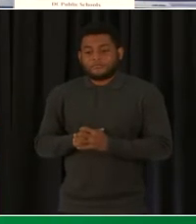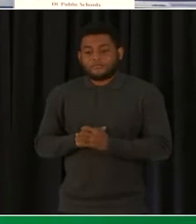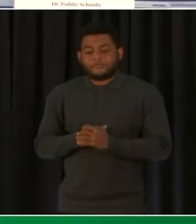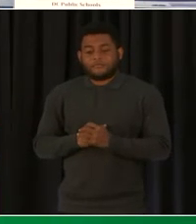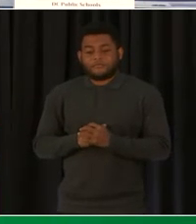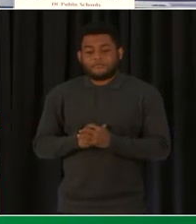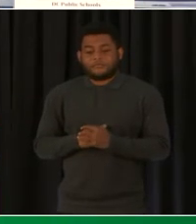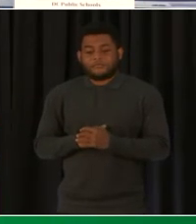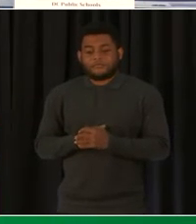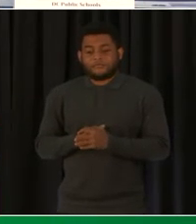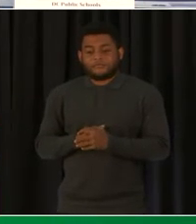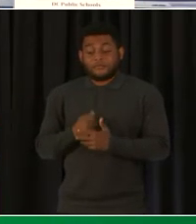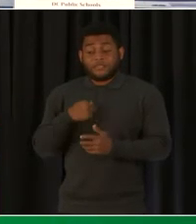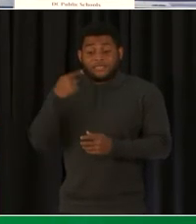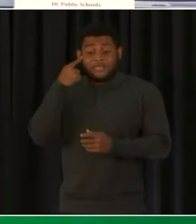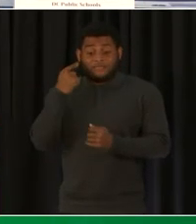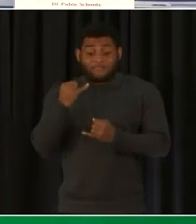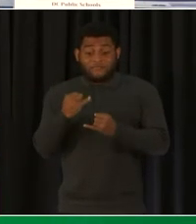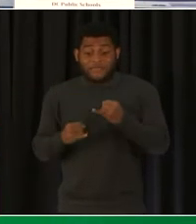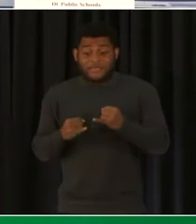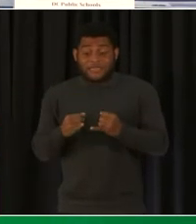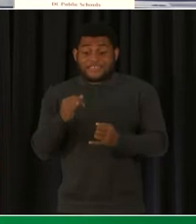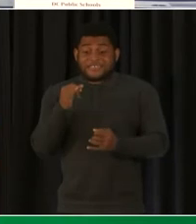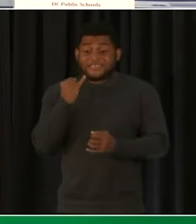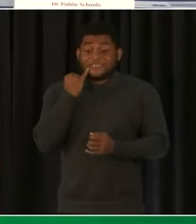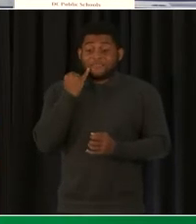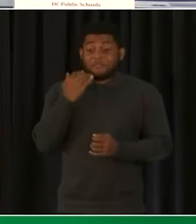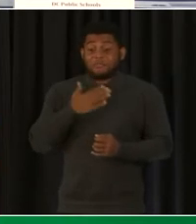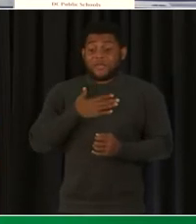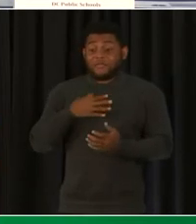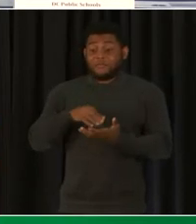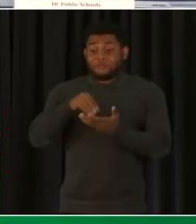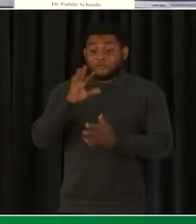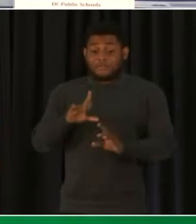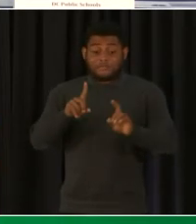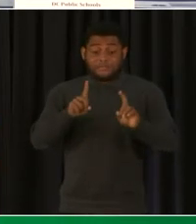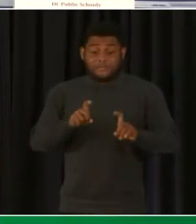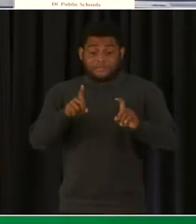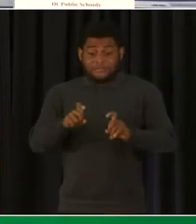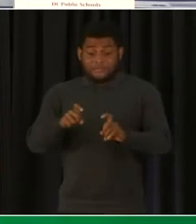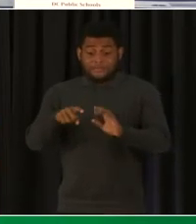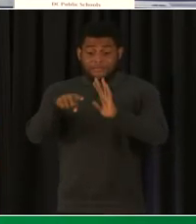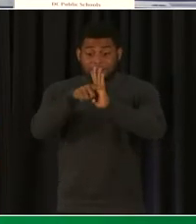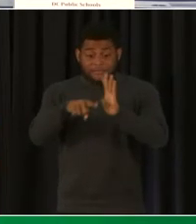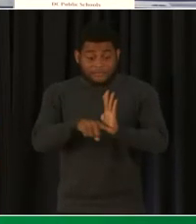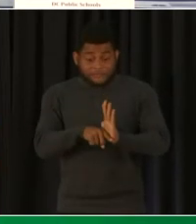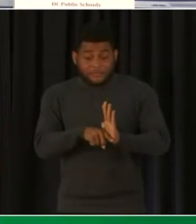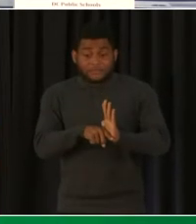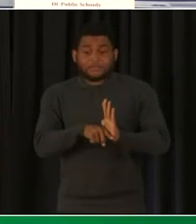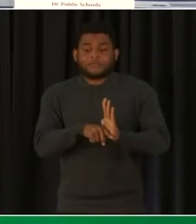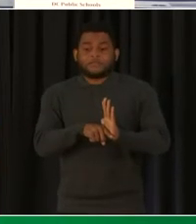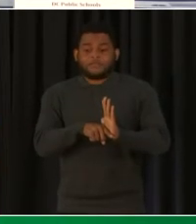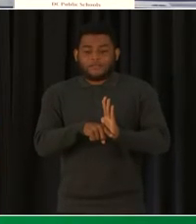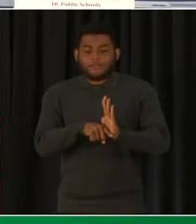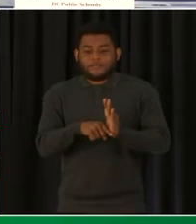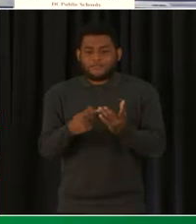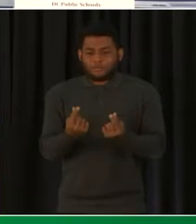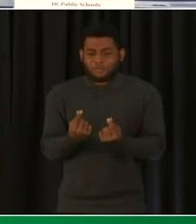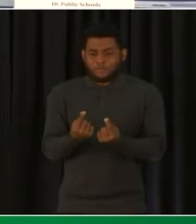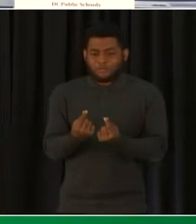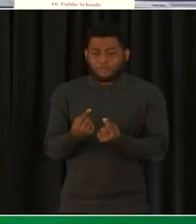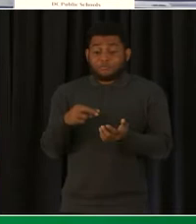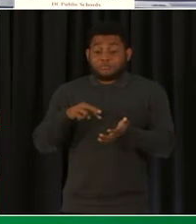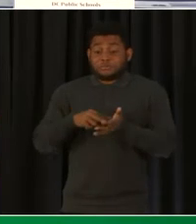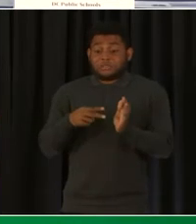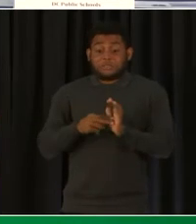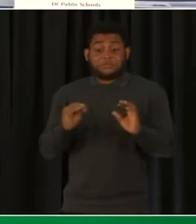And then I think finally, what should I do if my student's COVID test is negative? If the results are negative, this means that the